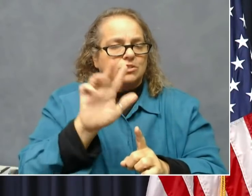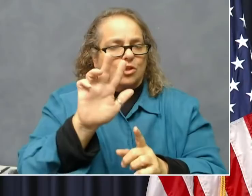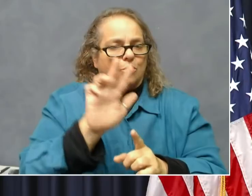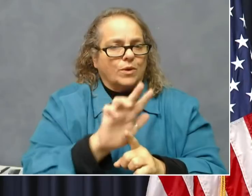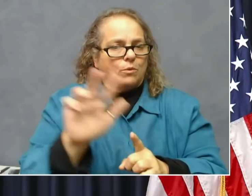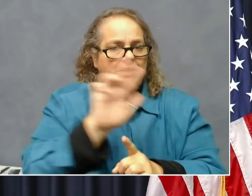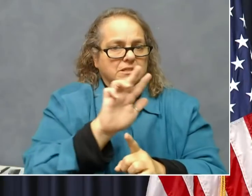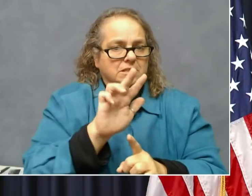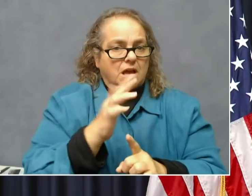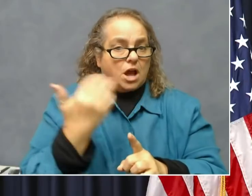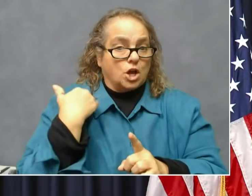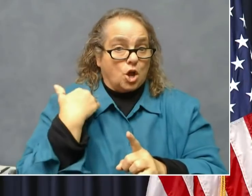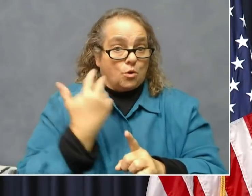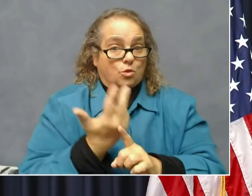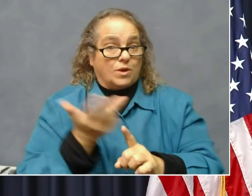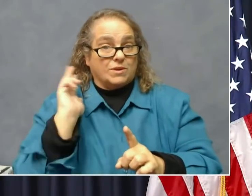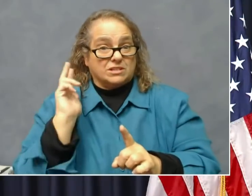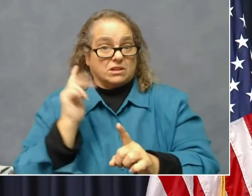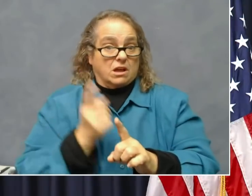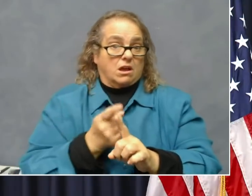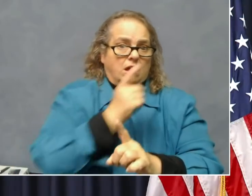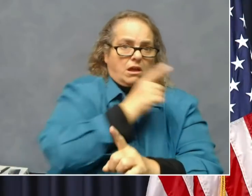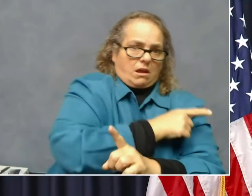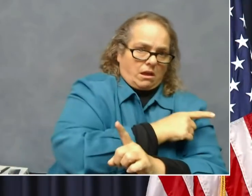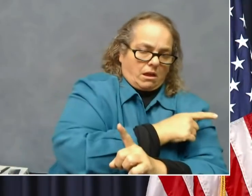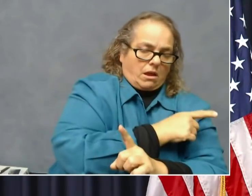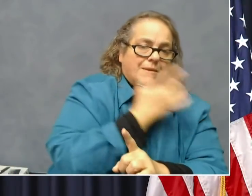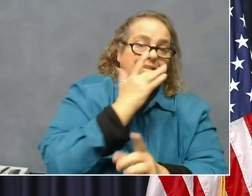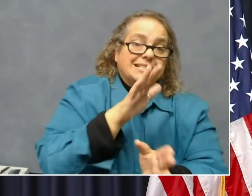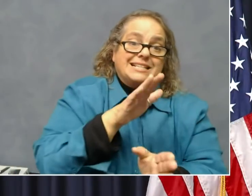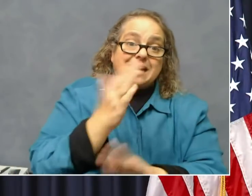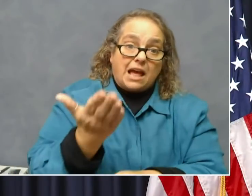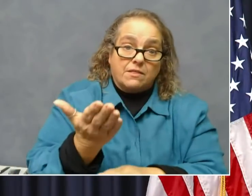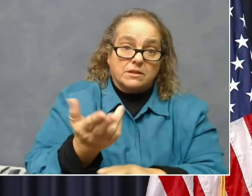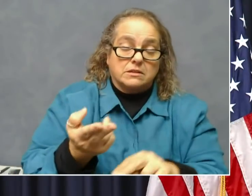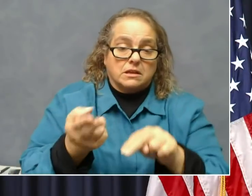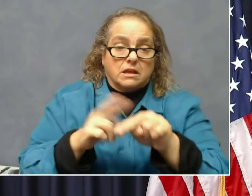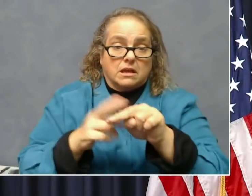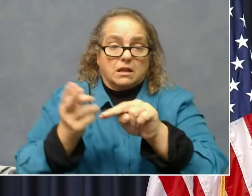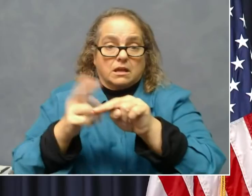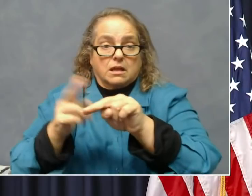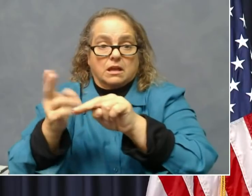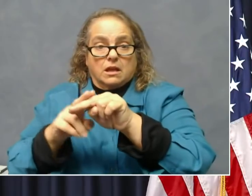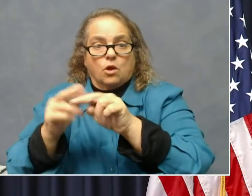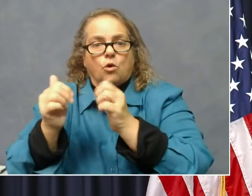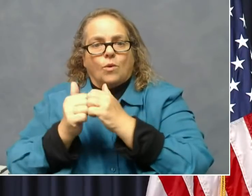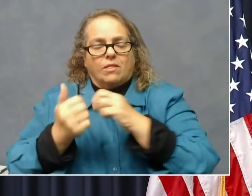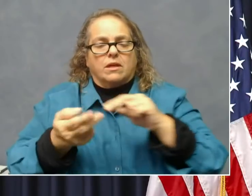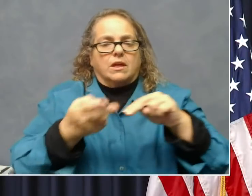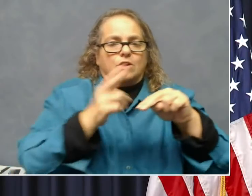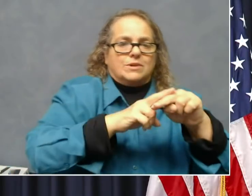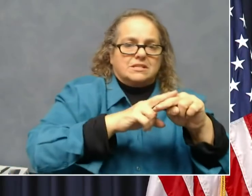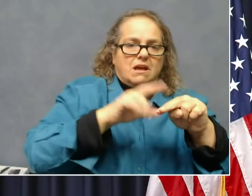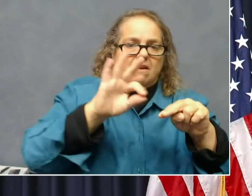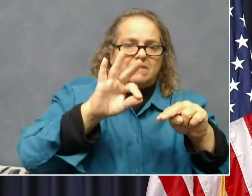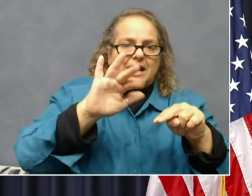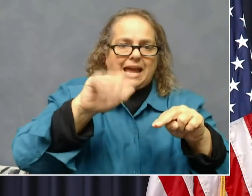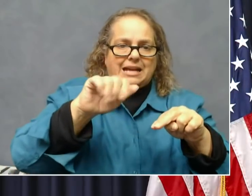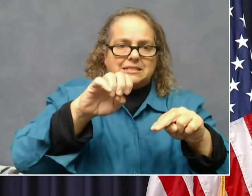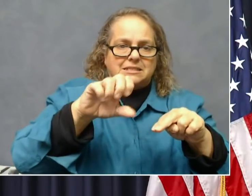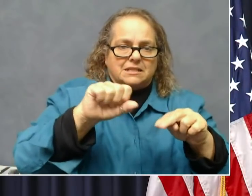trending, because increase in deaths follow increase in cases. More people get